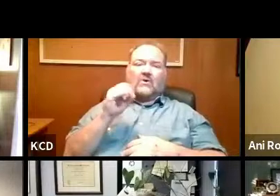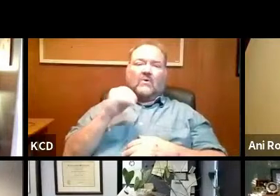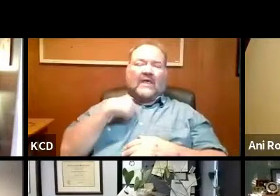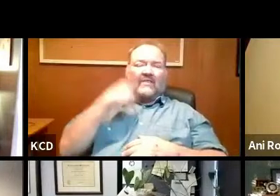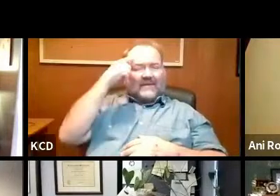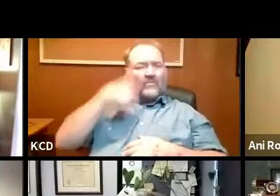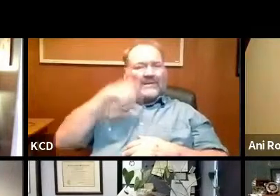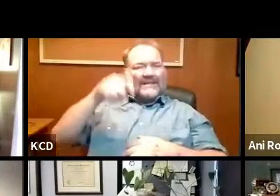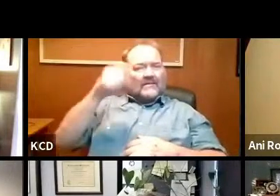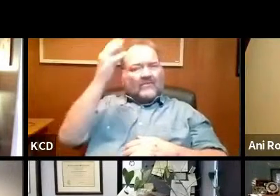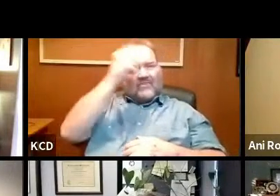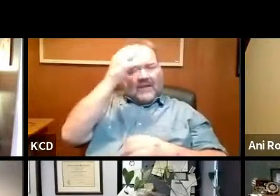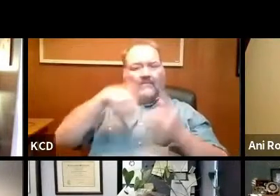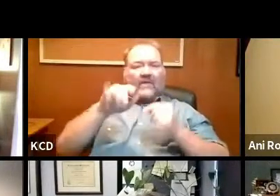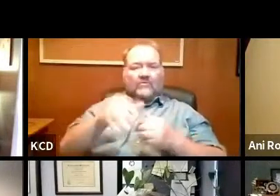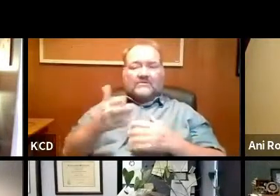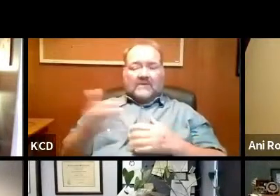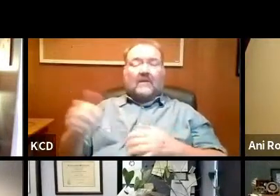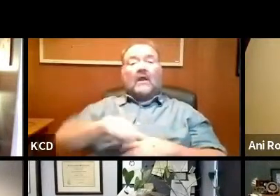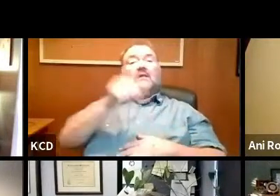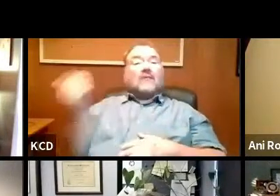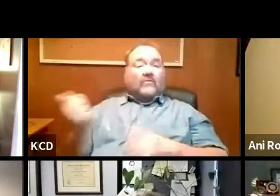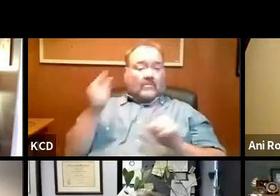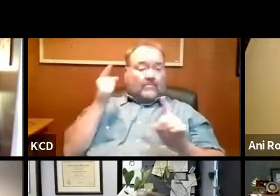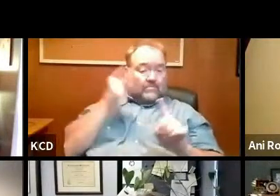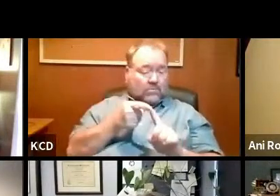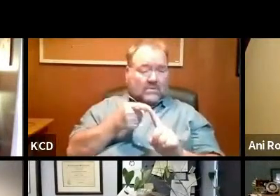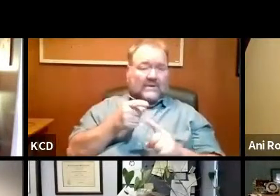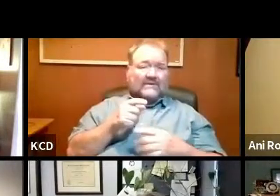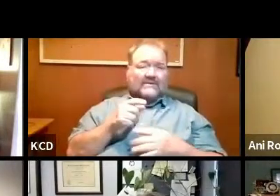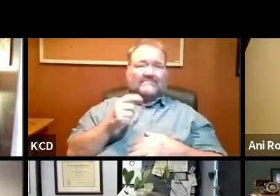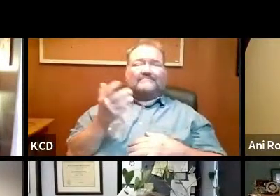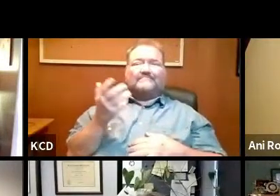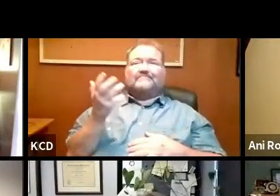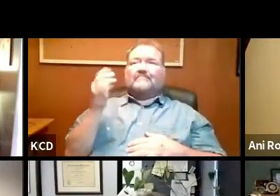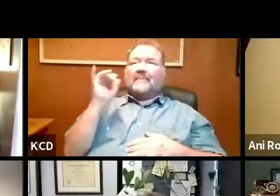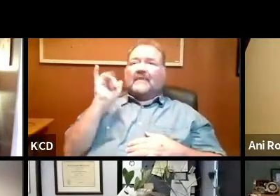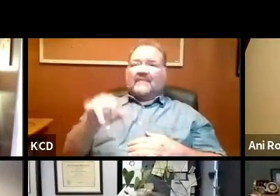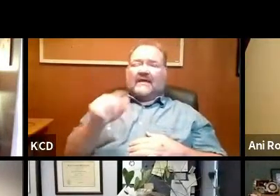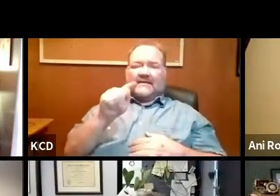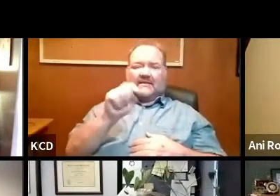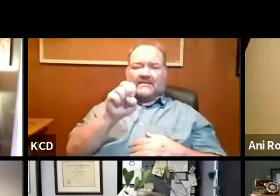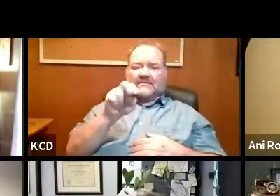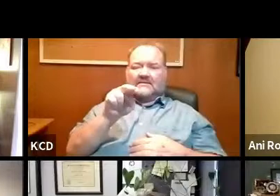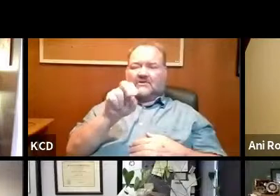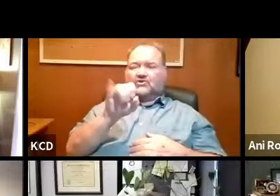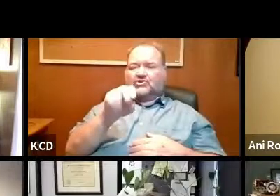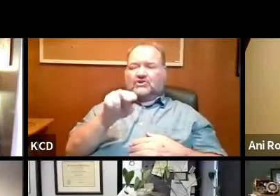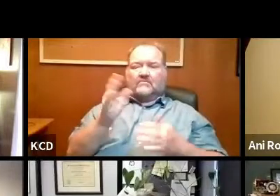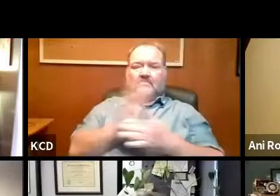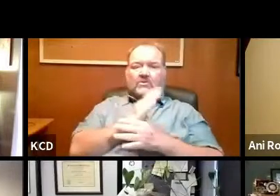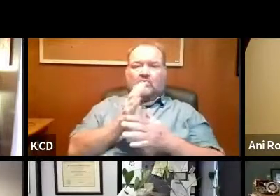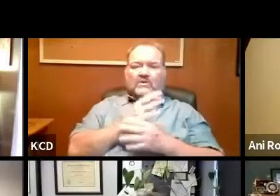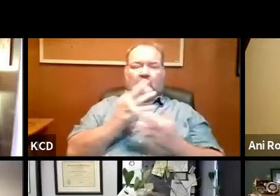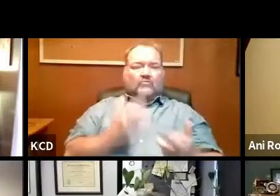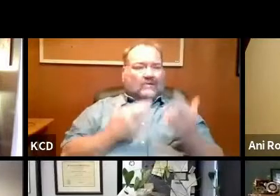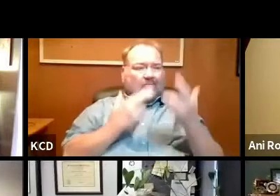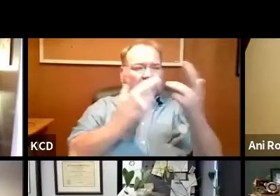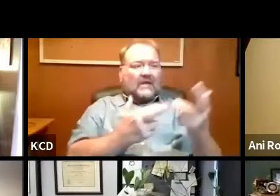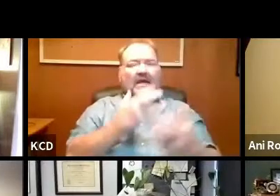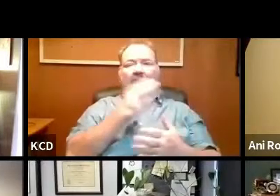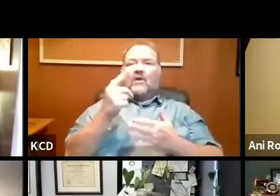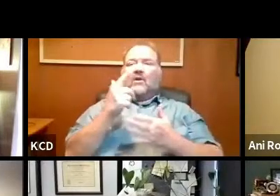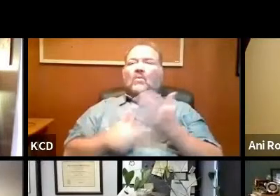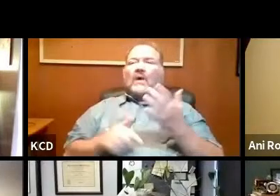need to be thoughtful about those things. Another thing is just there's that tension between the recommendations and what